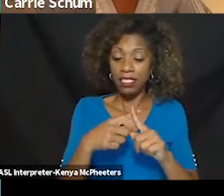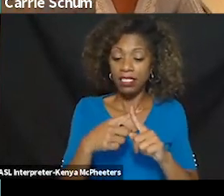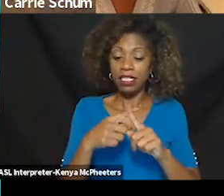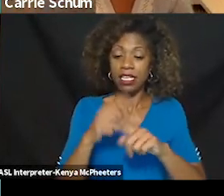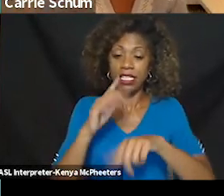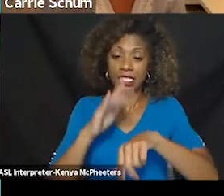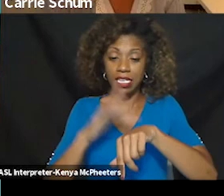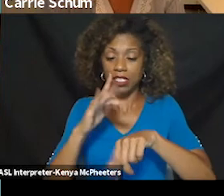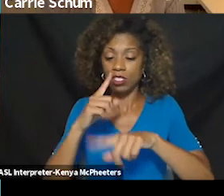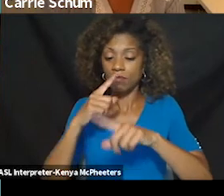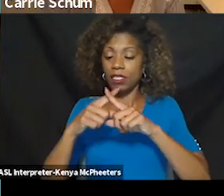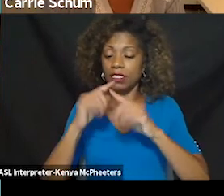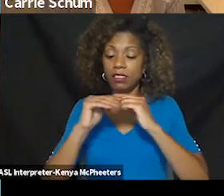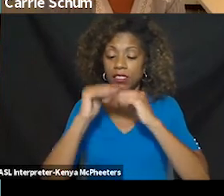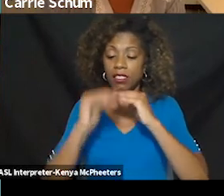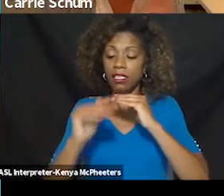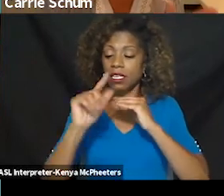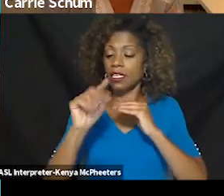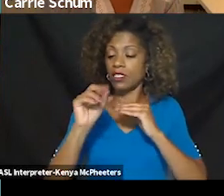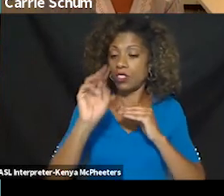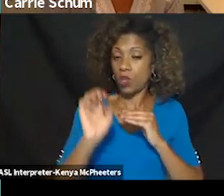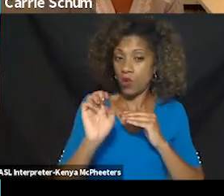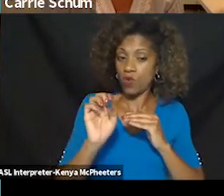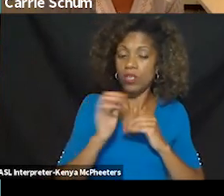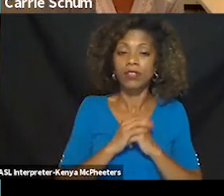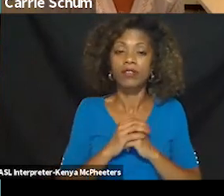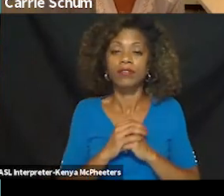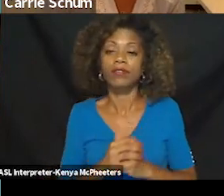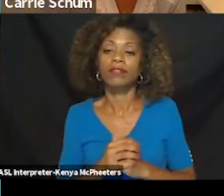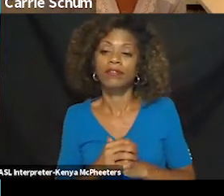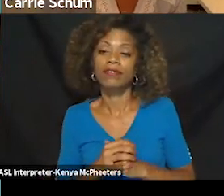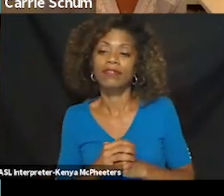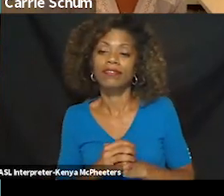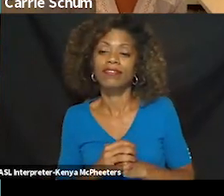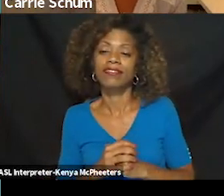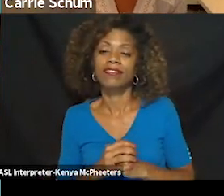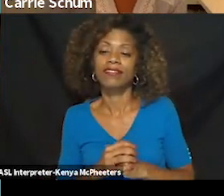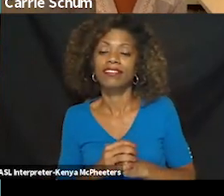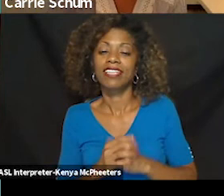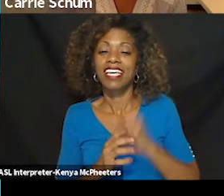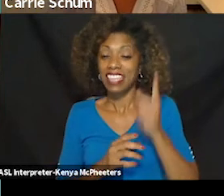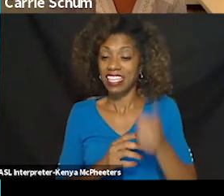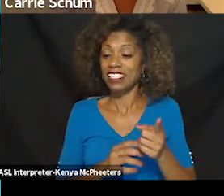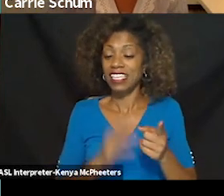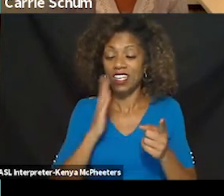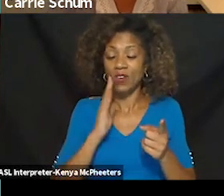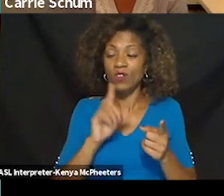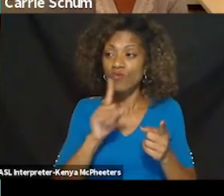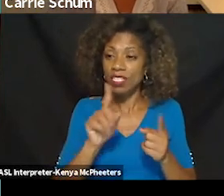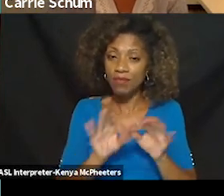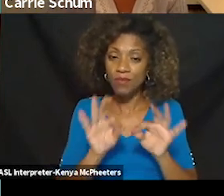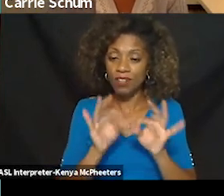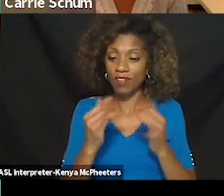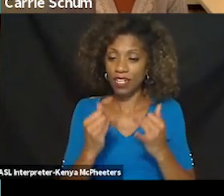together. And I will very quickly take you through a similar framework on vaccines, because I know that is very top of mind for many people right now.